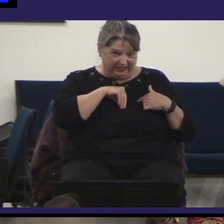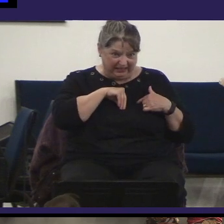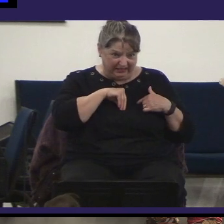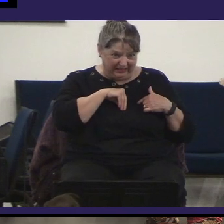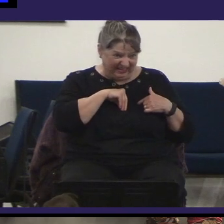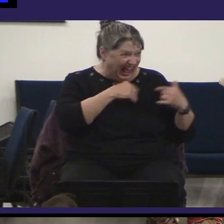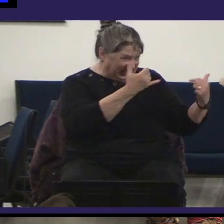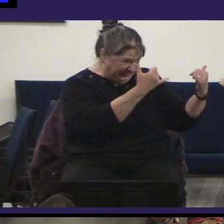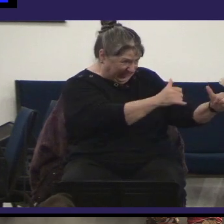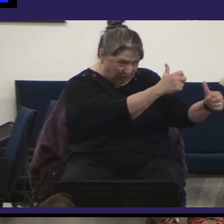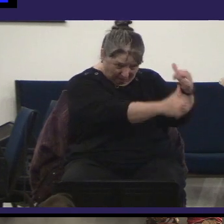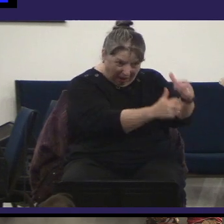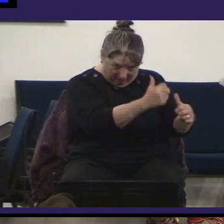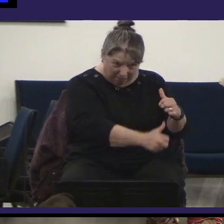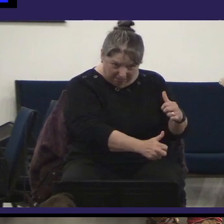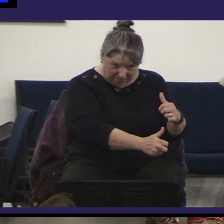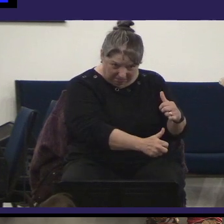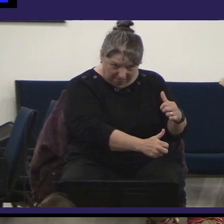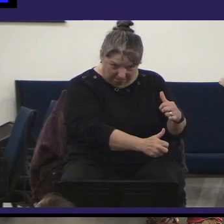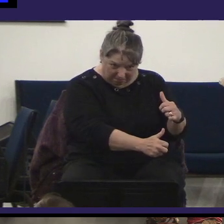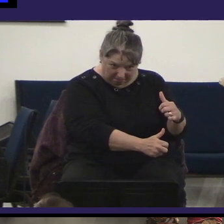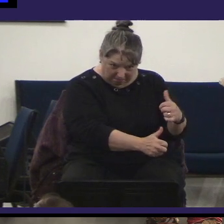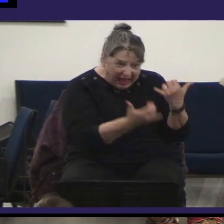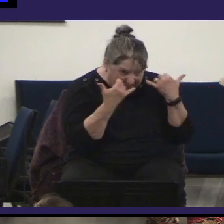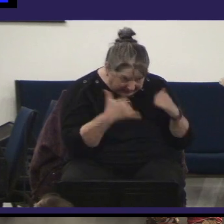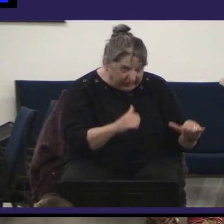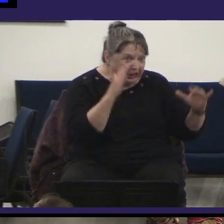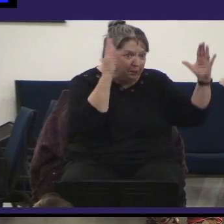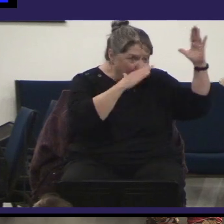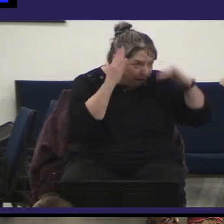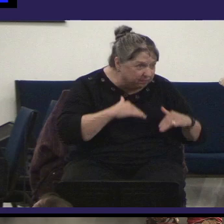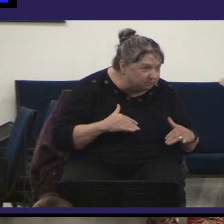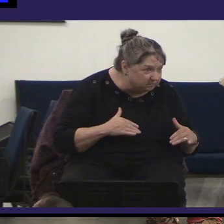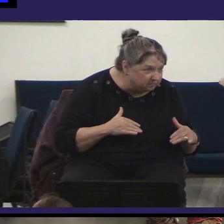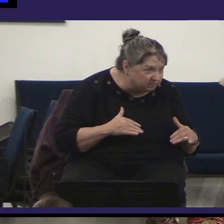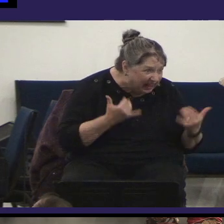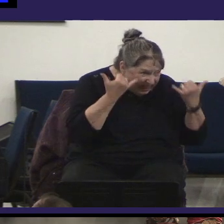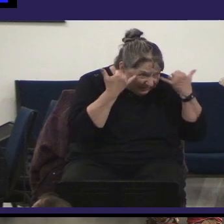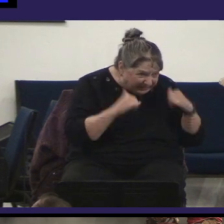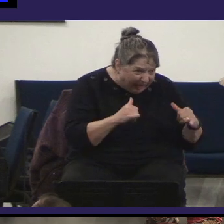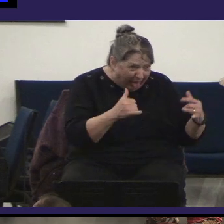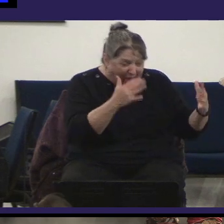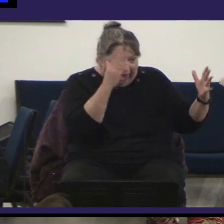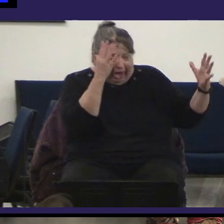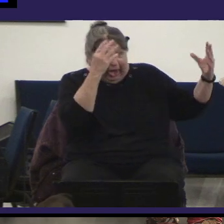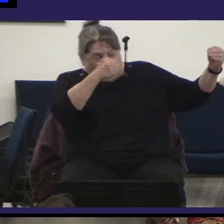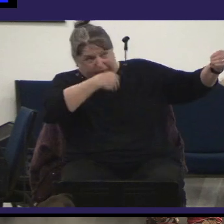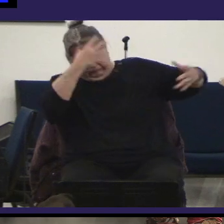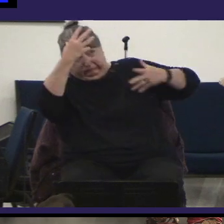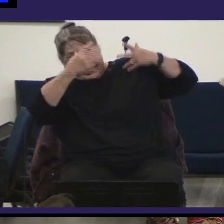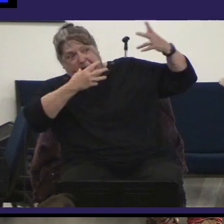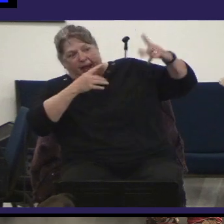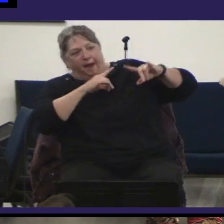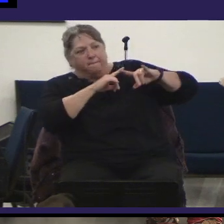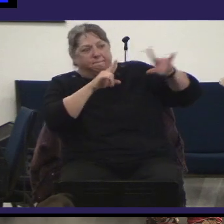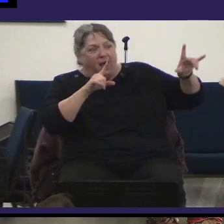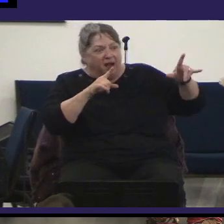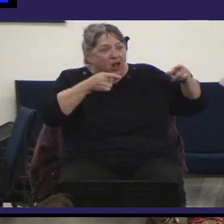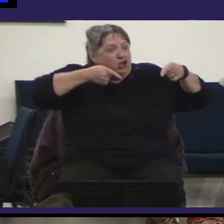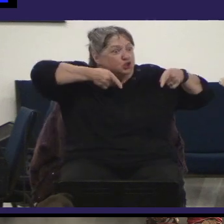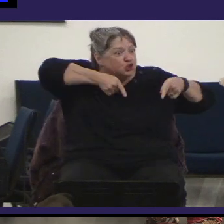no storm. It means that in the storm, there's peace. It doesn't mean there's nothing to worry about. It means